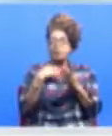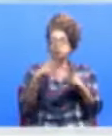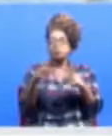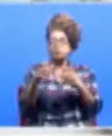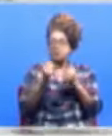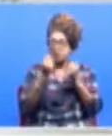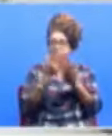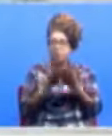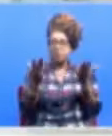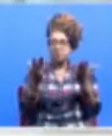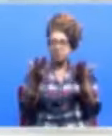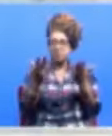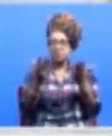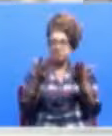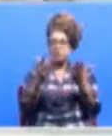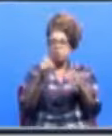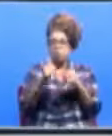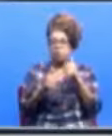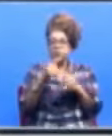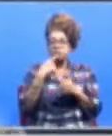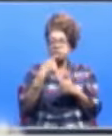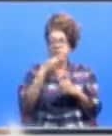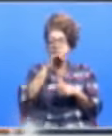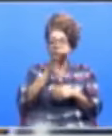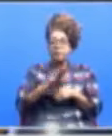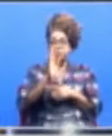the deceased by purporting to be his son.